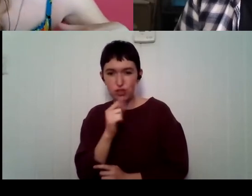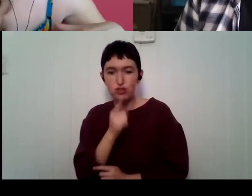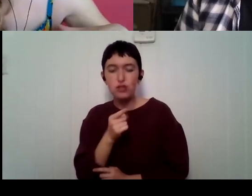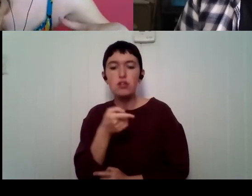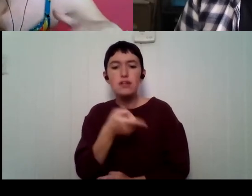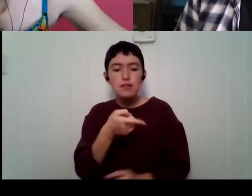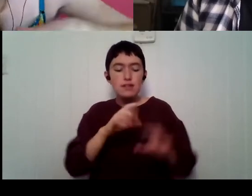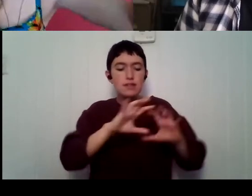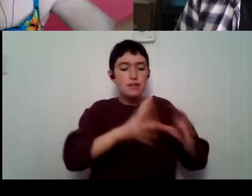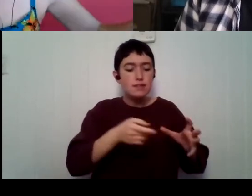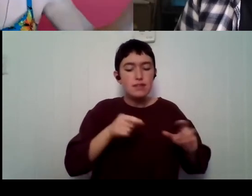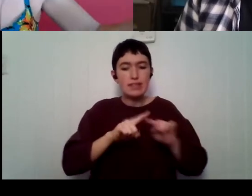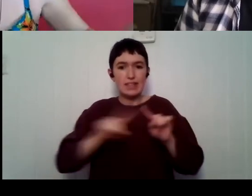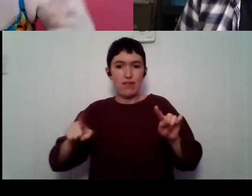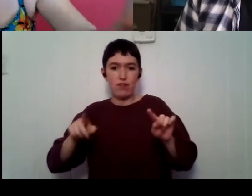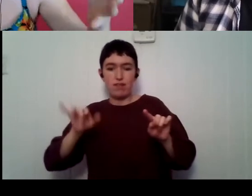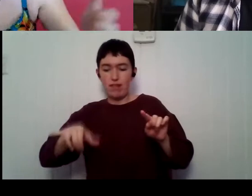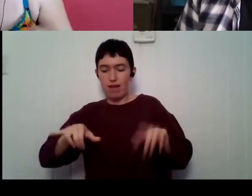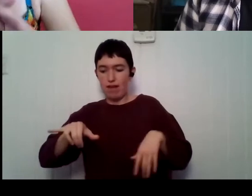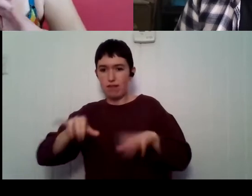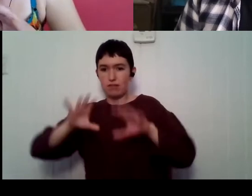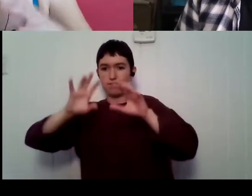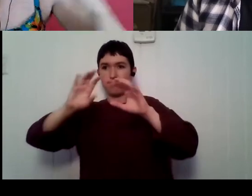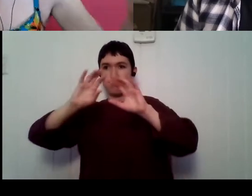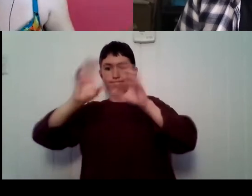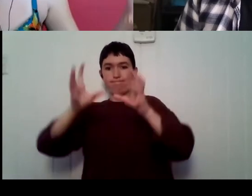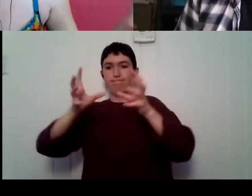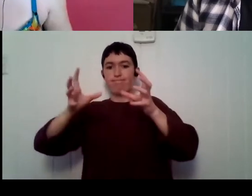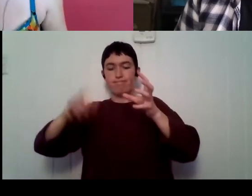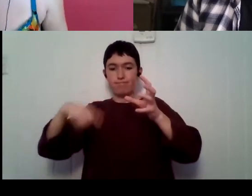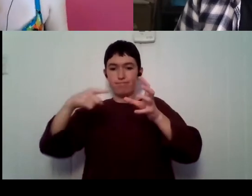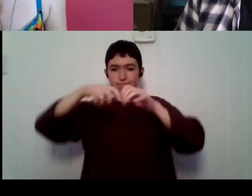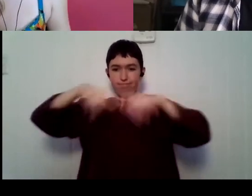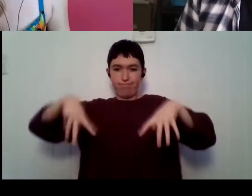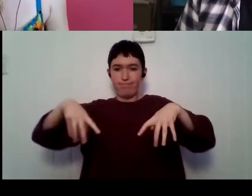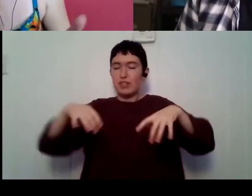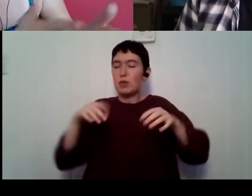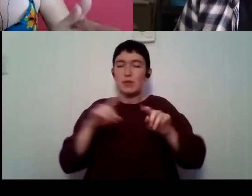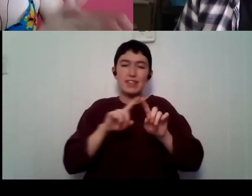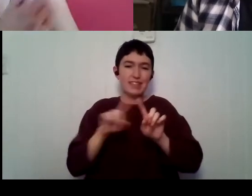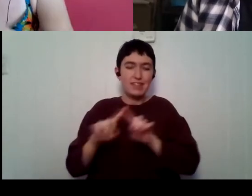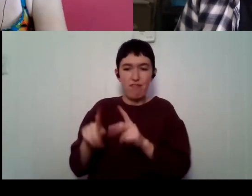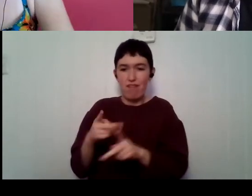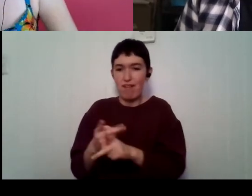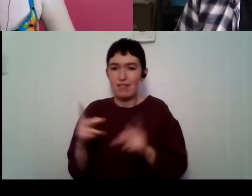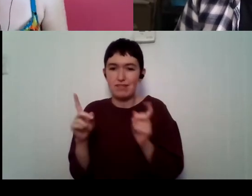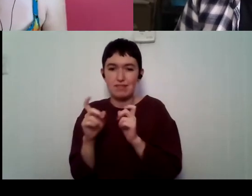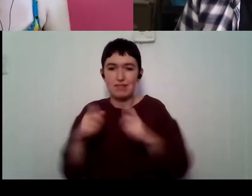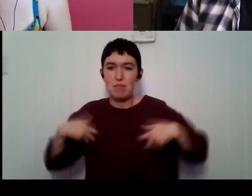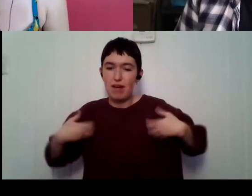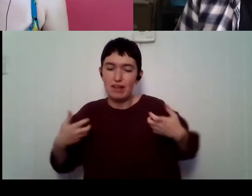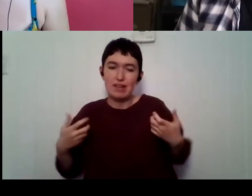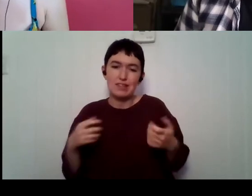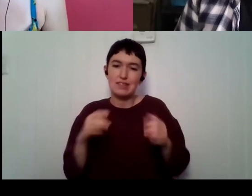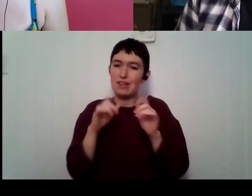and then that would be the parent species. So like, essentially, it's complicated because it's hard to really delineate,